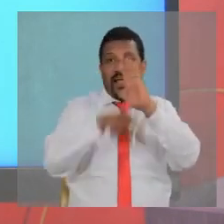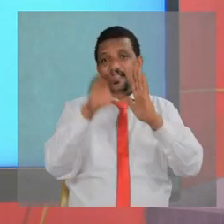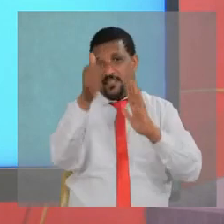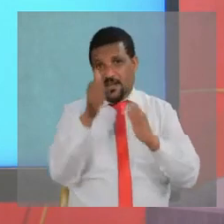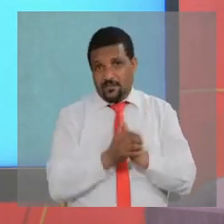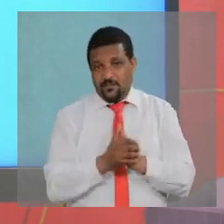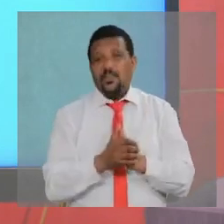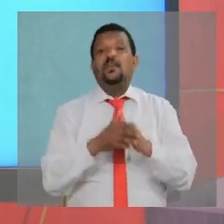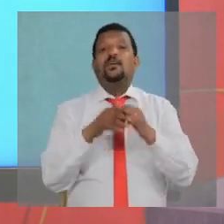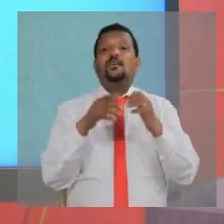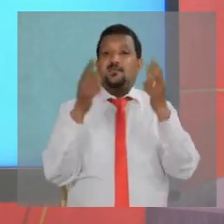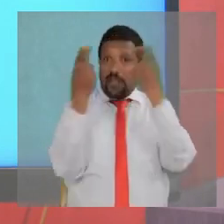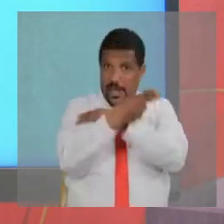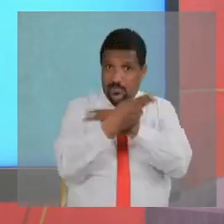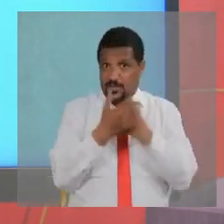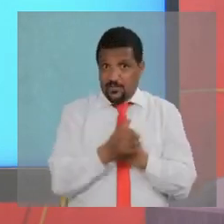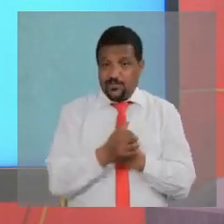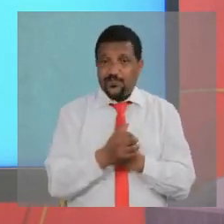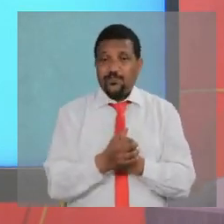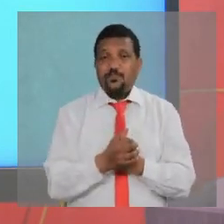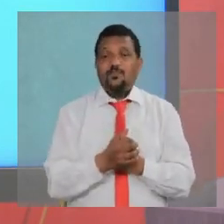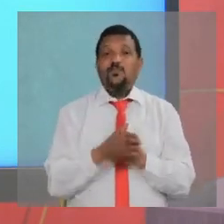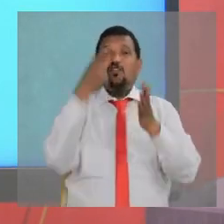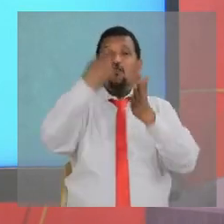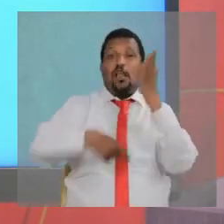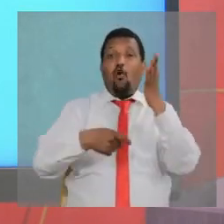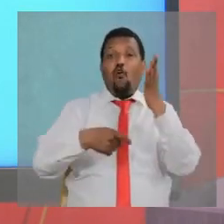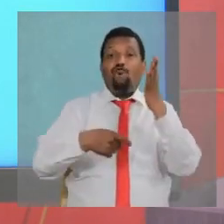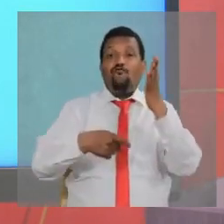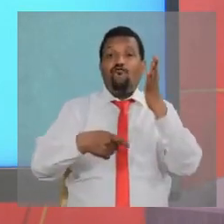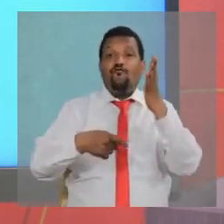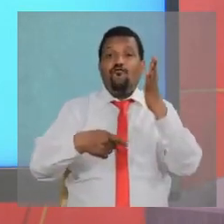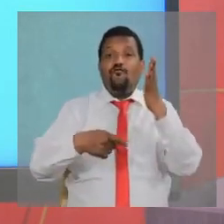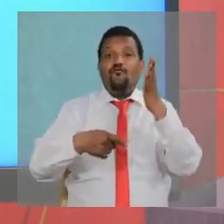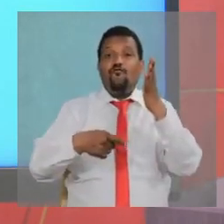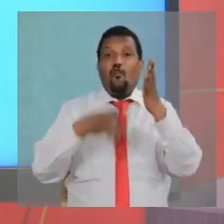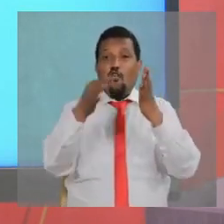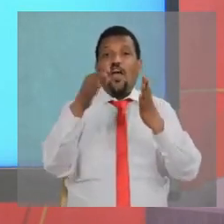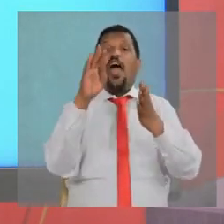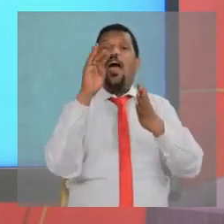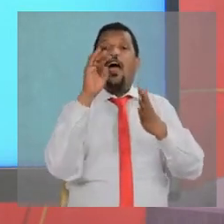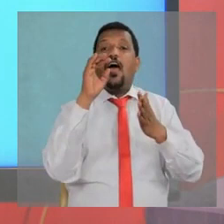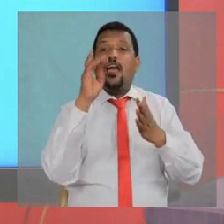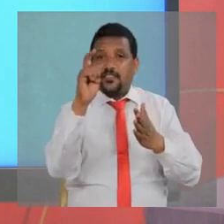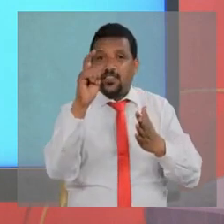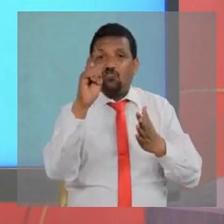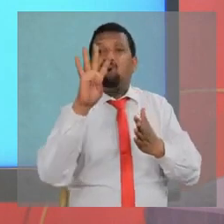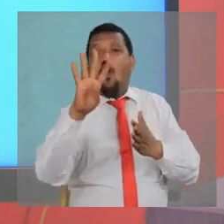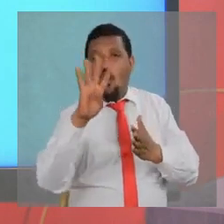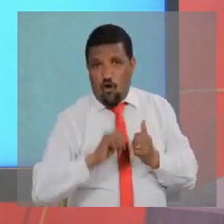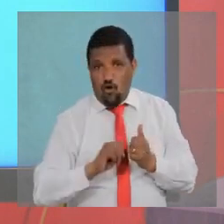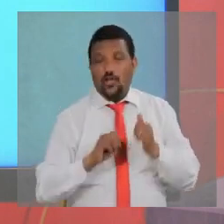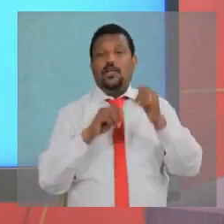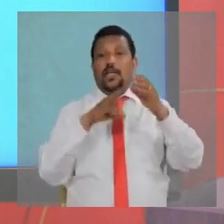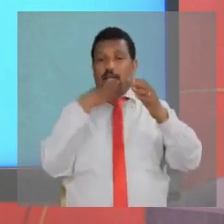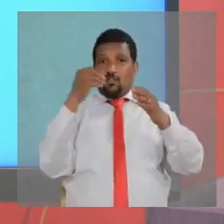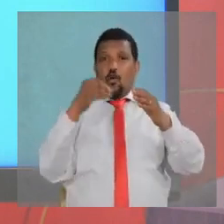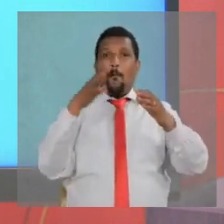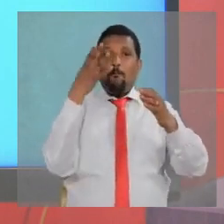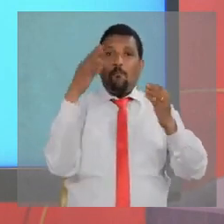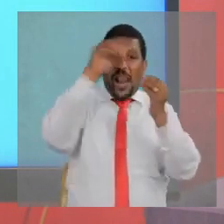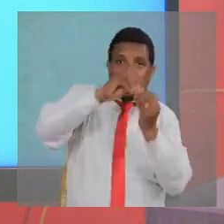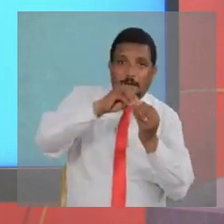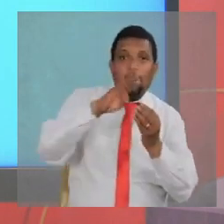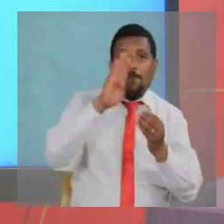10 times the value of x is 4, and then plus